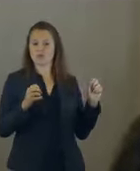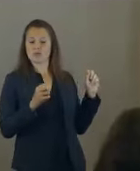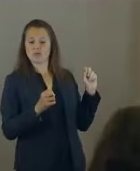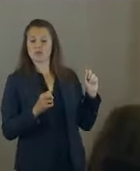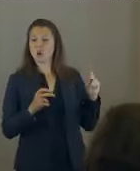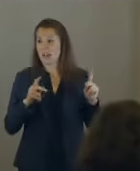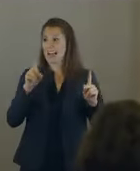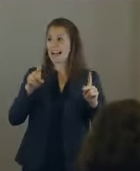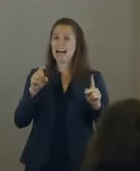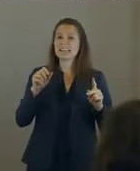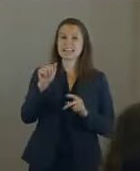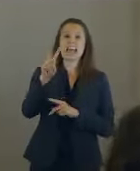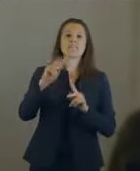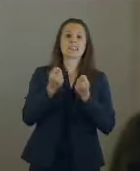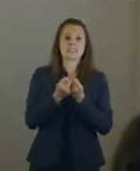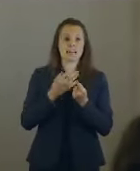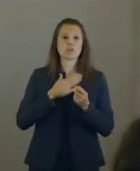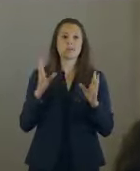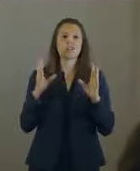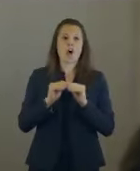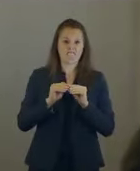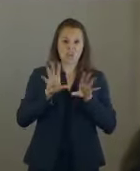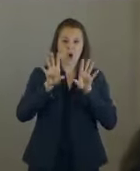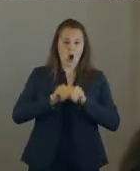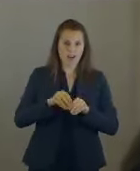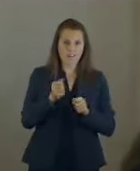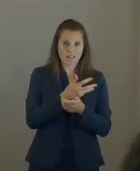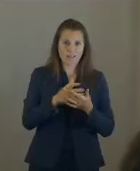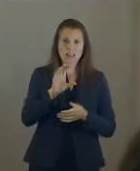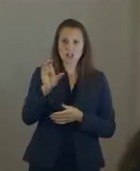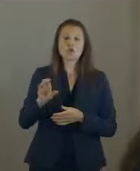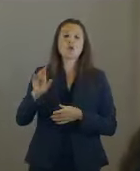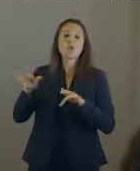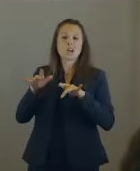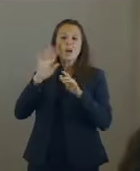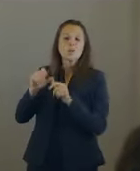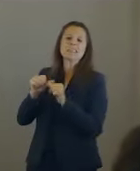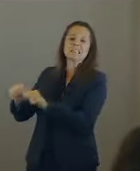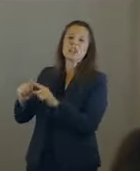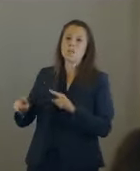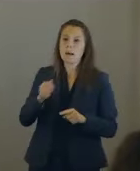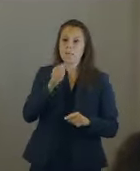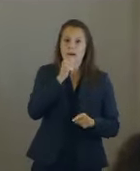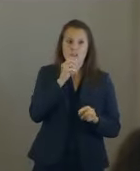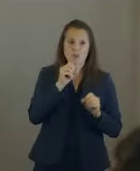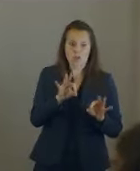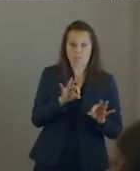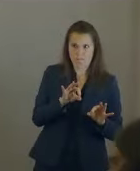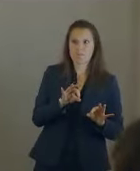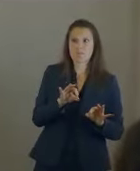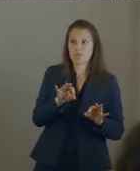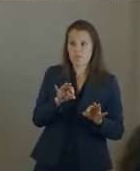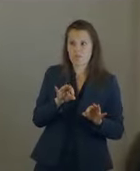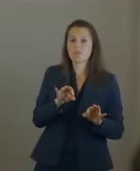Yeah. I need the audiovisual team to please turn off the microphones. The Zoom recording will continue. Let